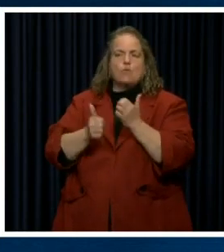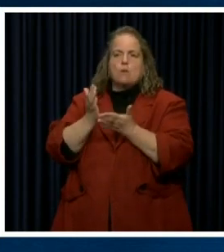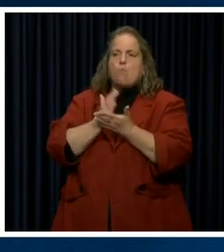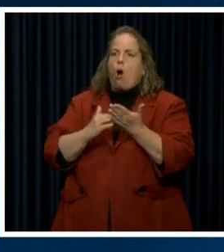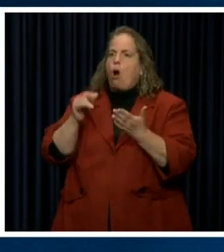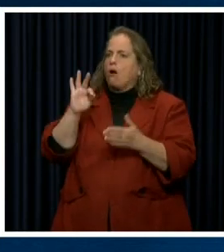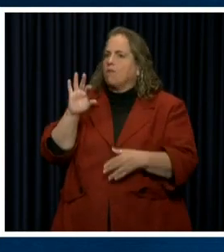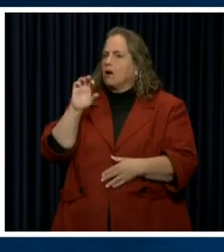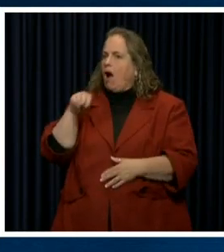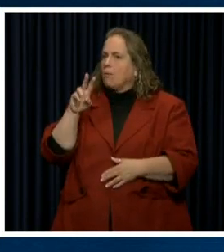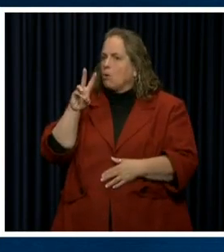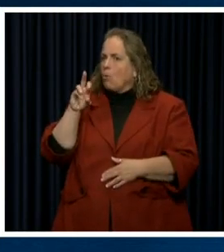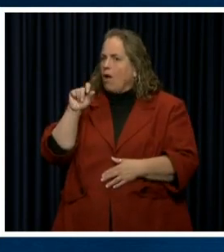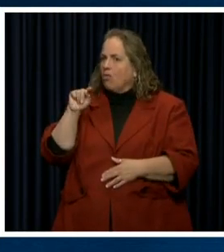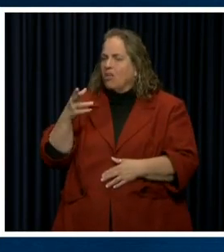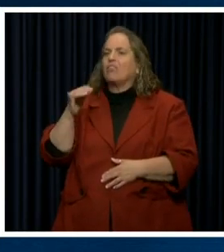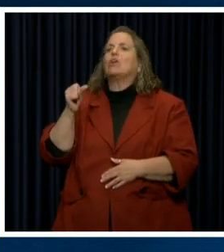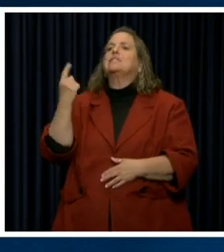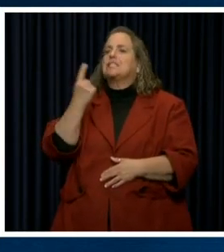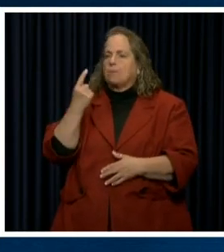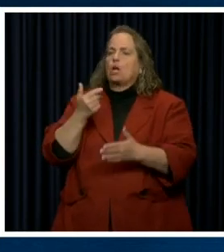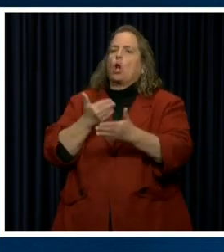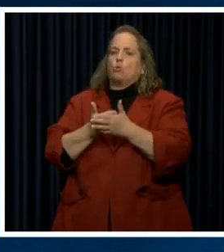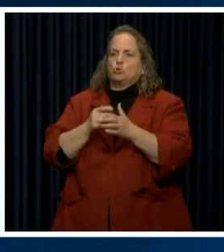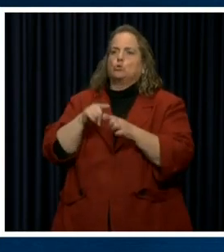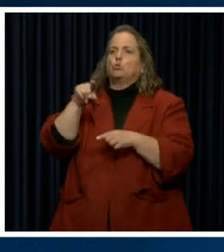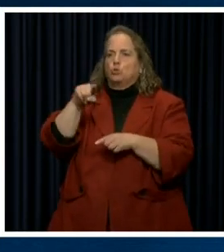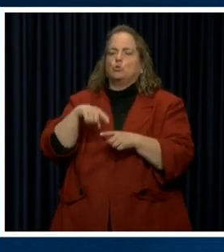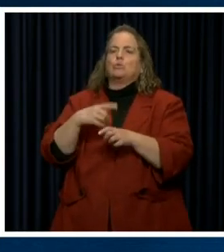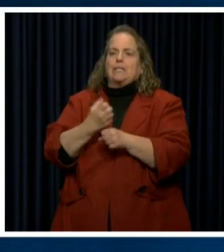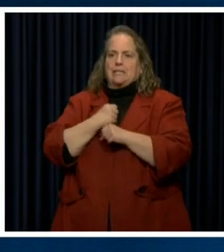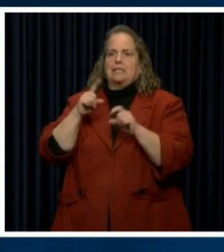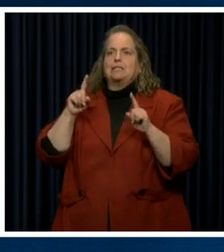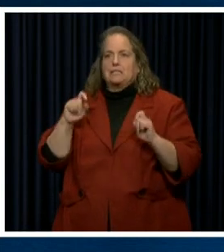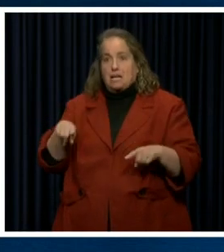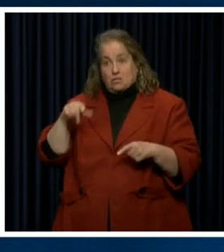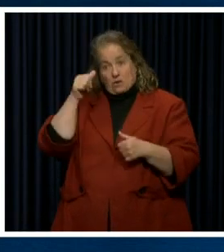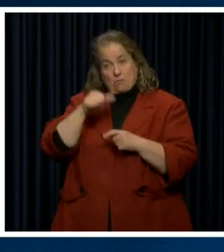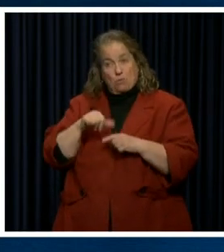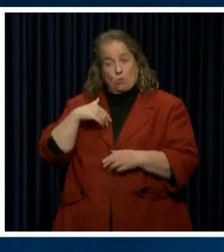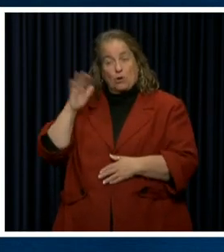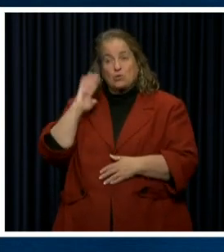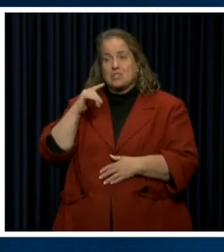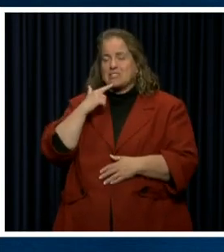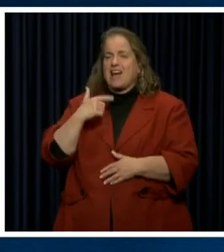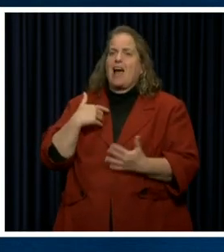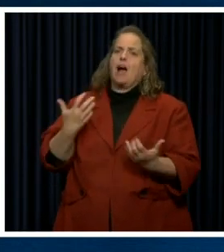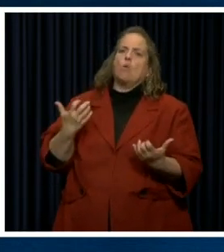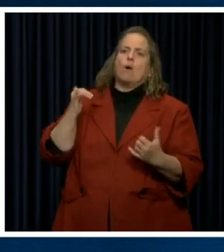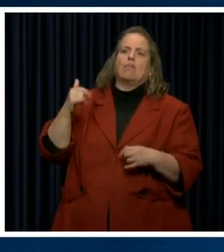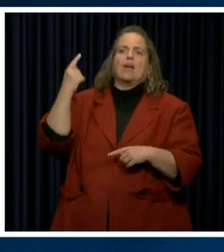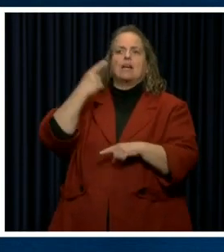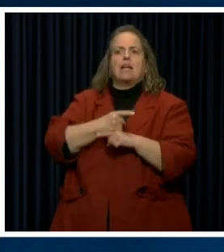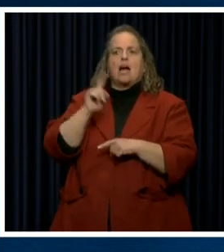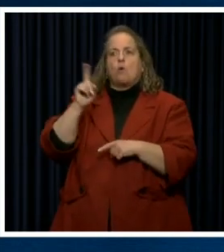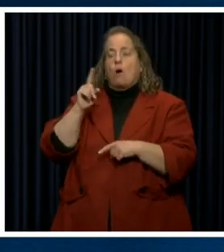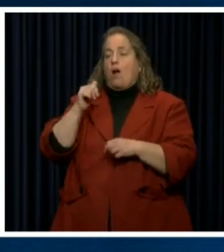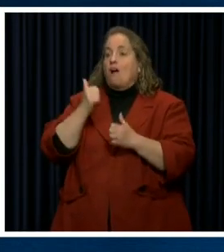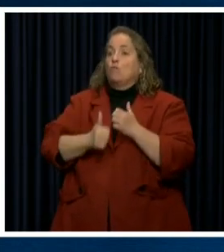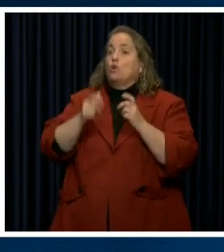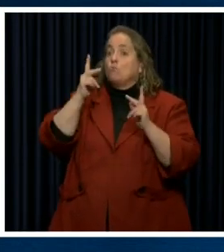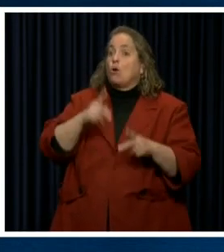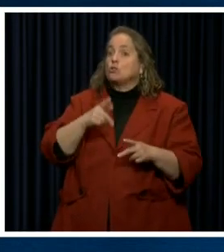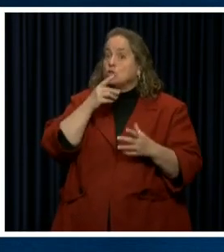there is something close to you to get a test. Remember when we used to say, I want that day where everybody who wants a test can